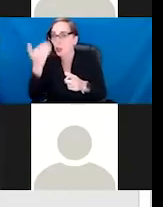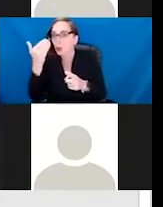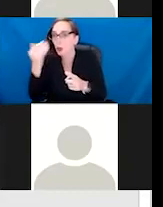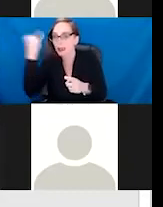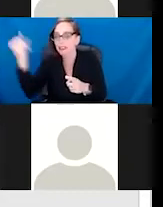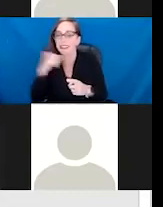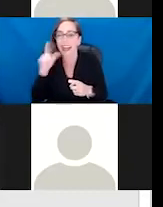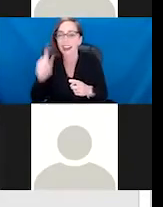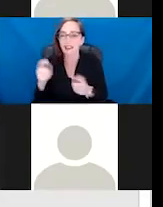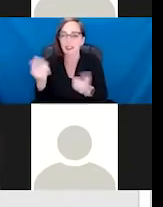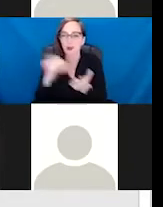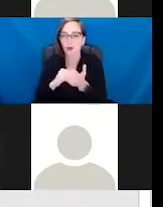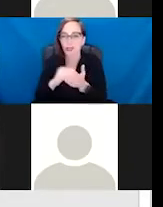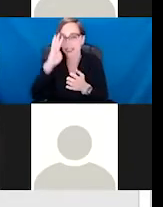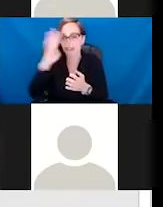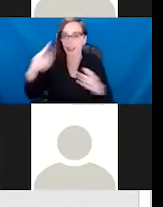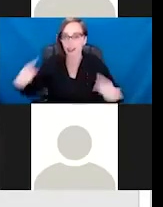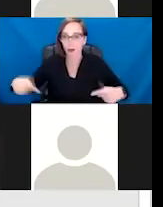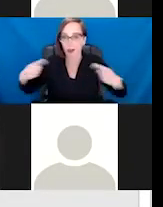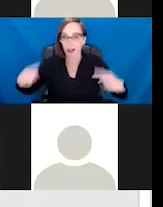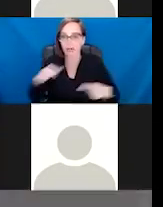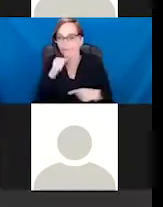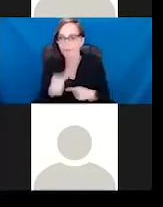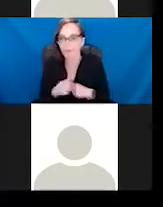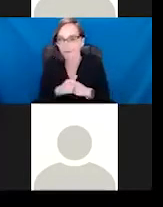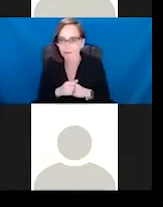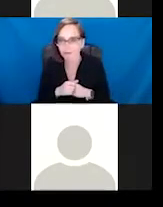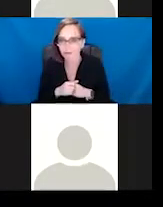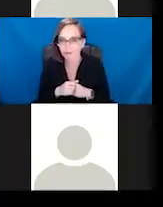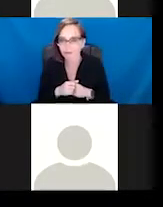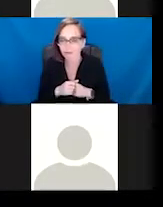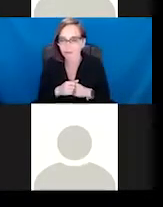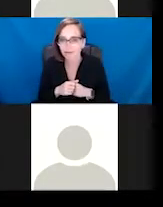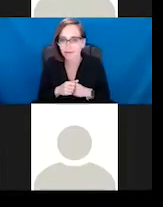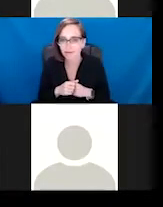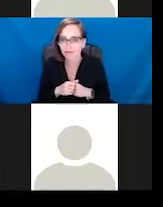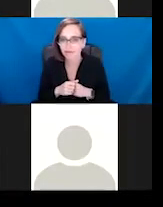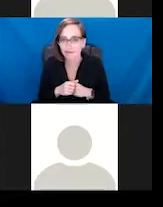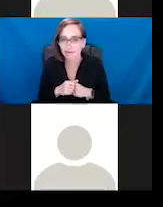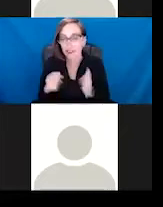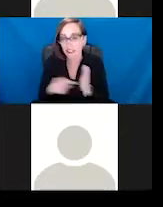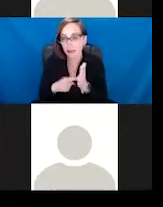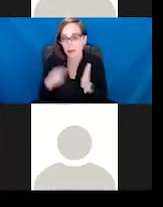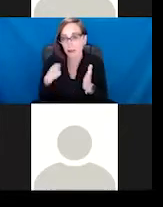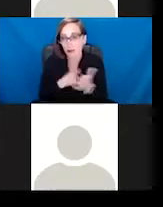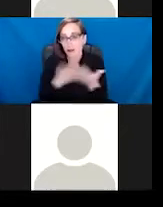to be new. Sometimes, in fact, we know what works, and some of